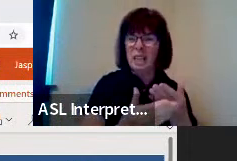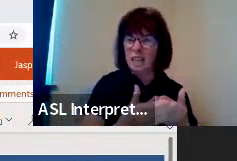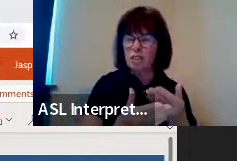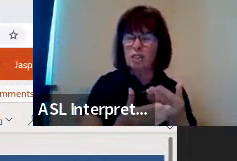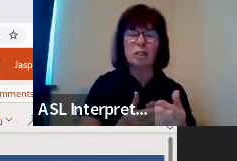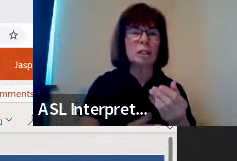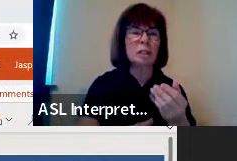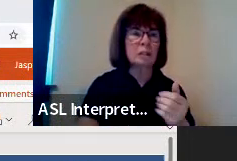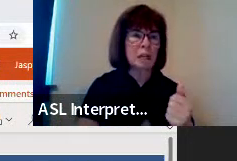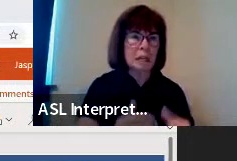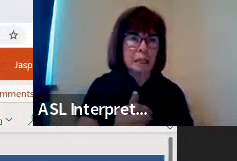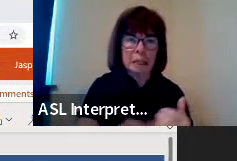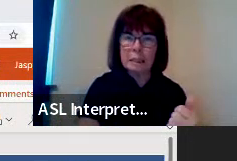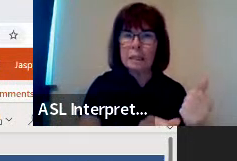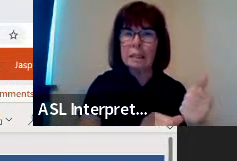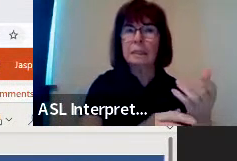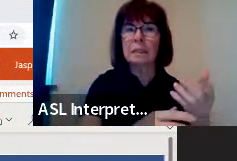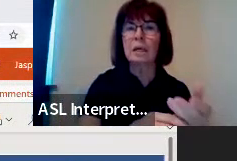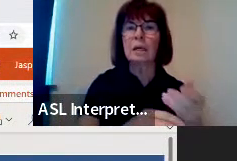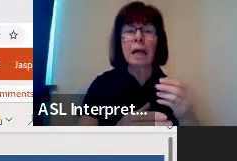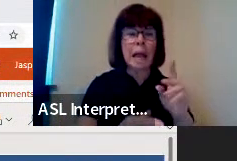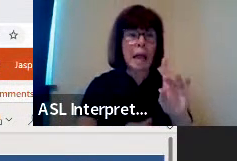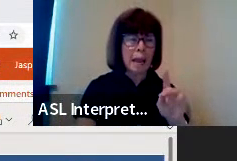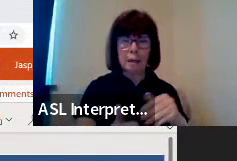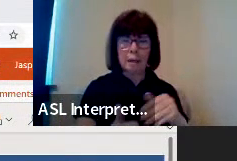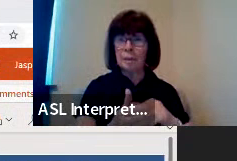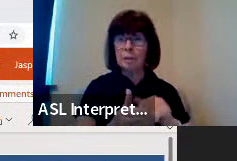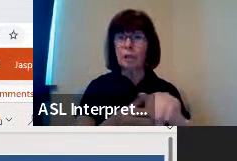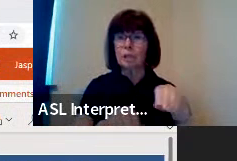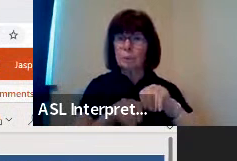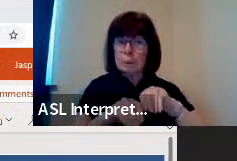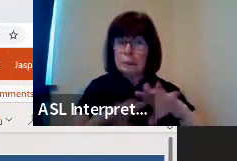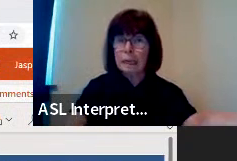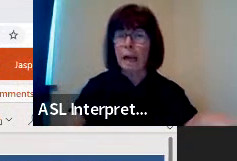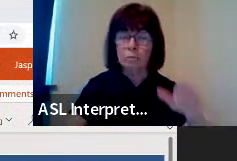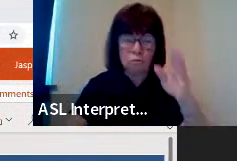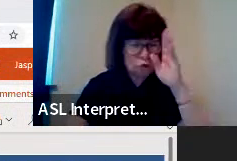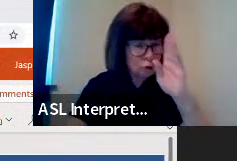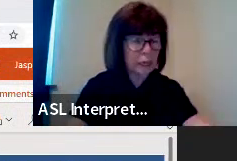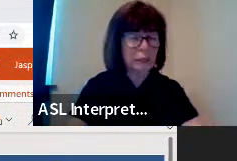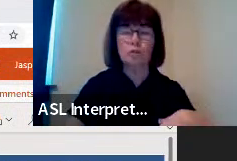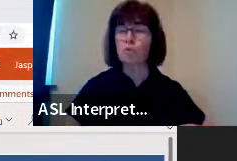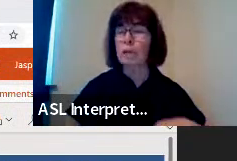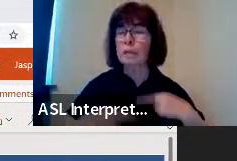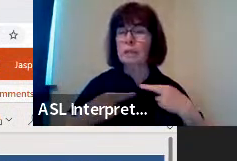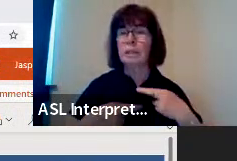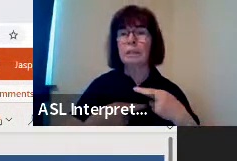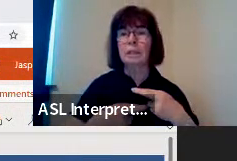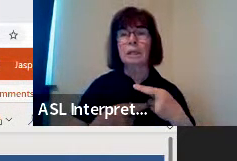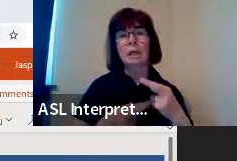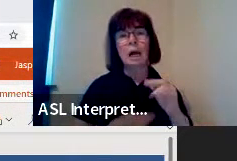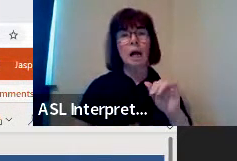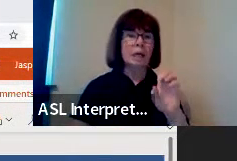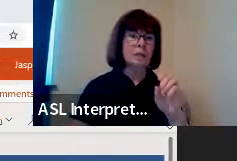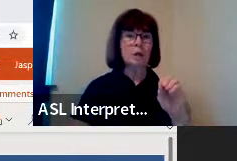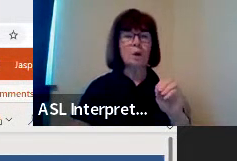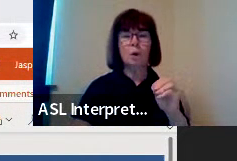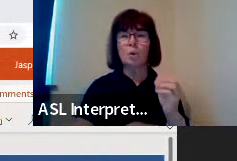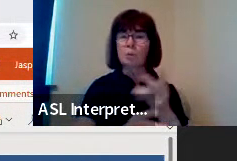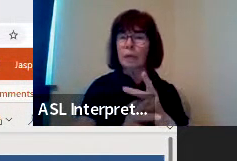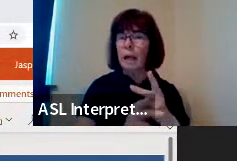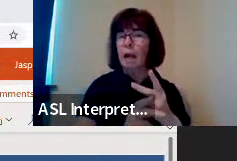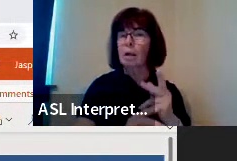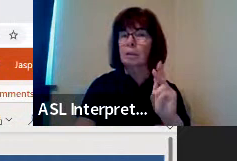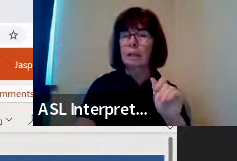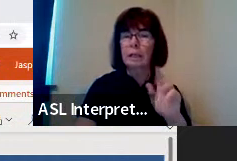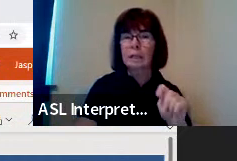stipends sent out directly to residents, ISO care kits, food delivery, other needs resources provided.